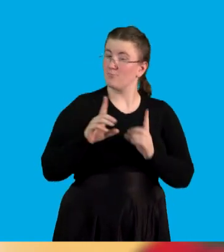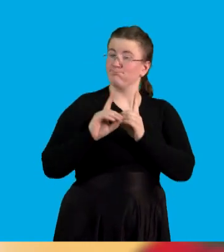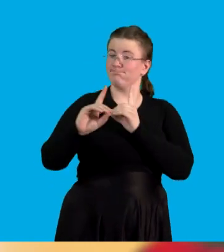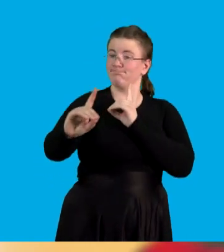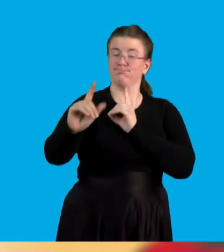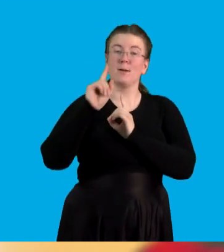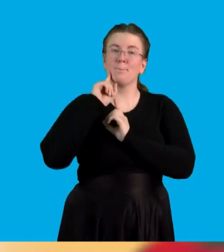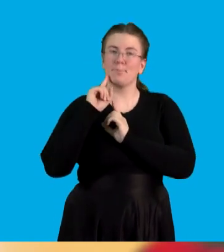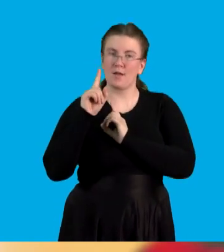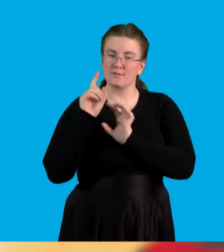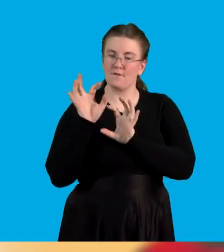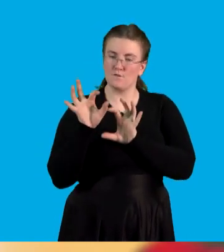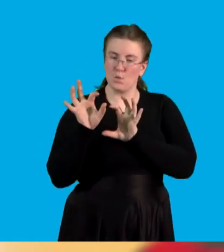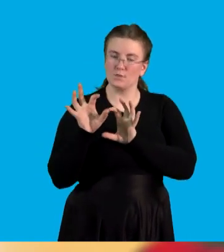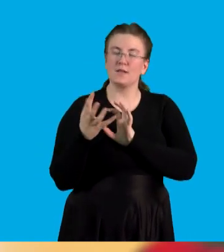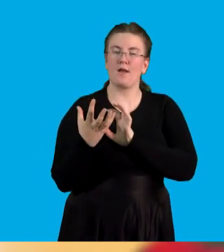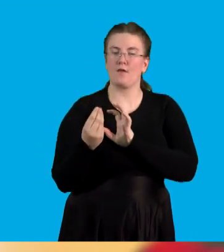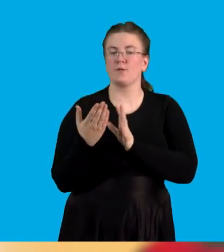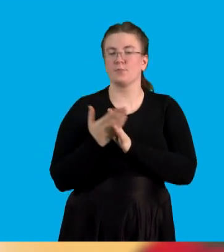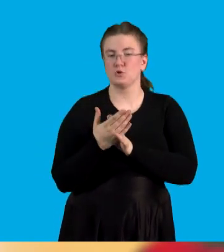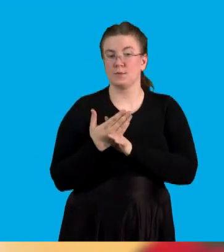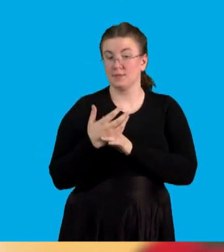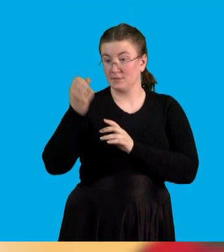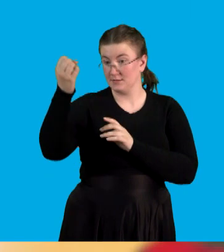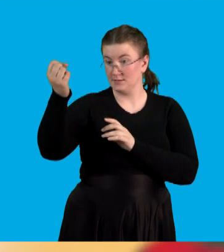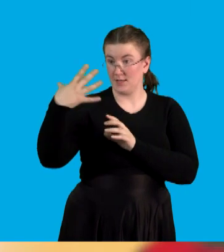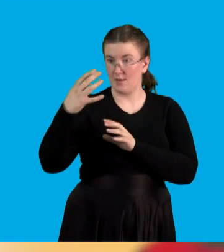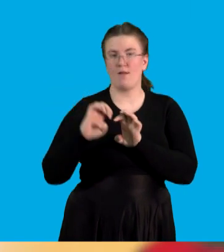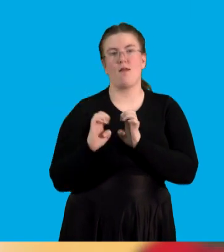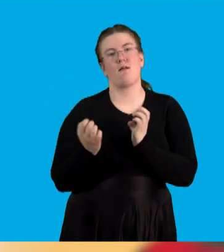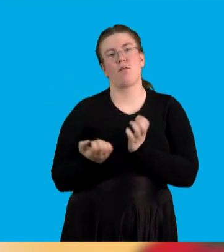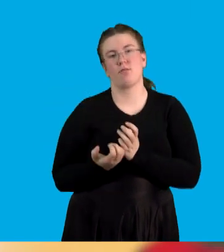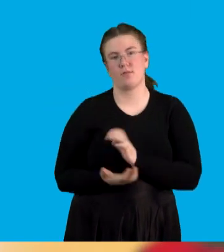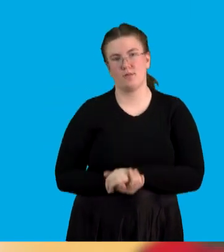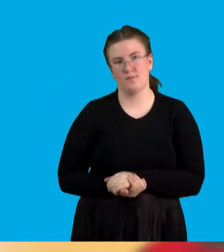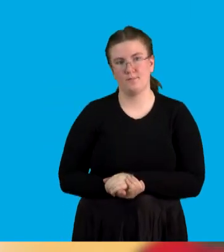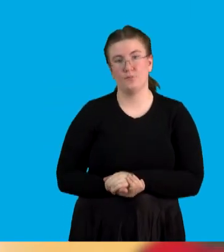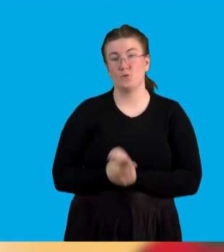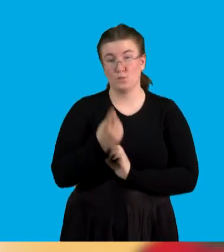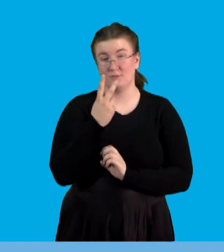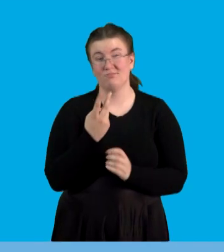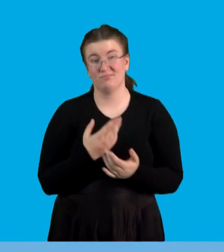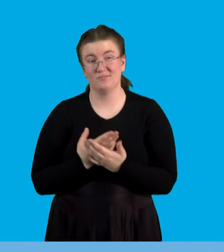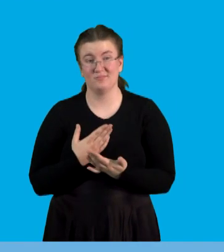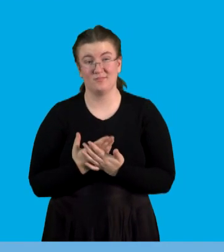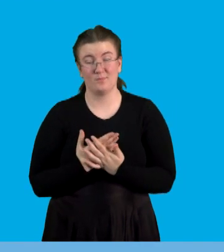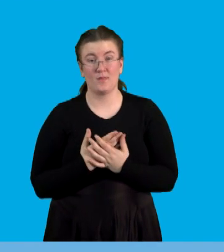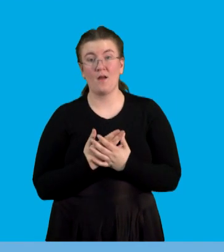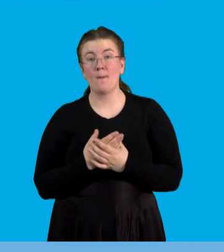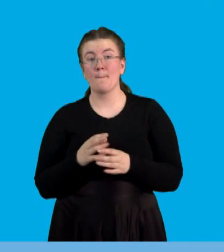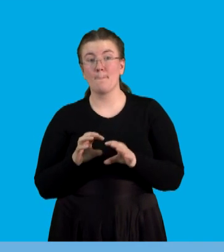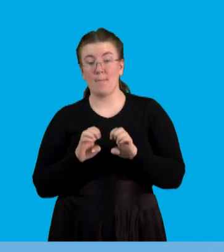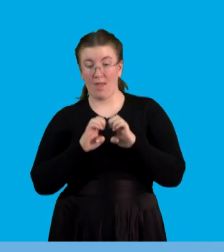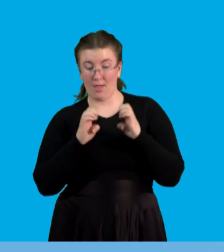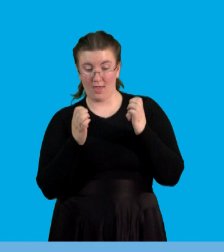from the sun. However, there is that force of attraction between the sun and the planet Earth. So as we can see, the